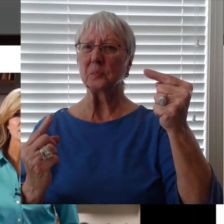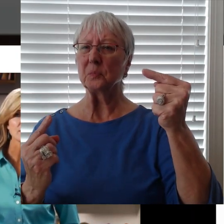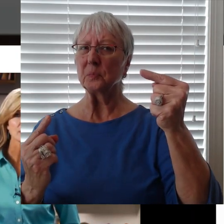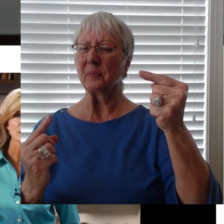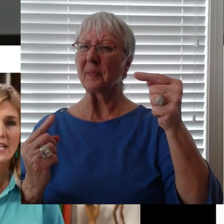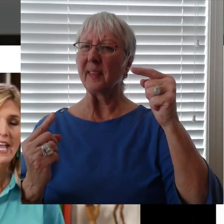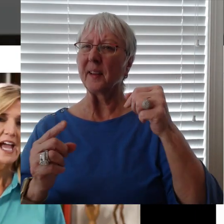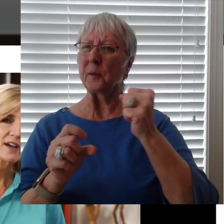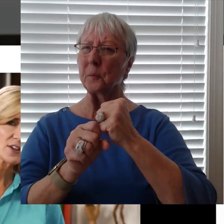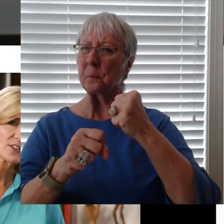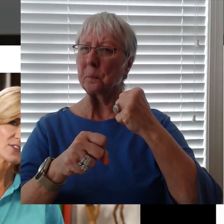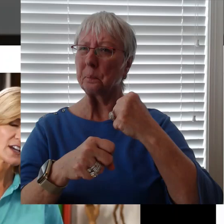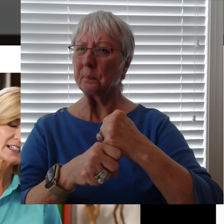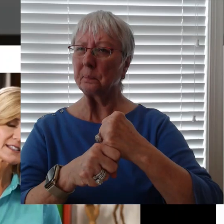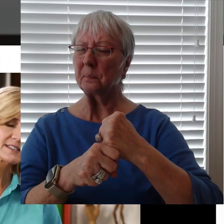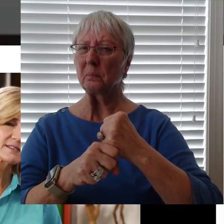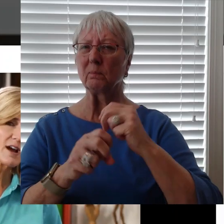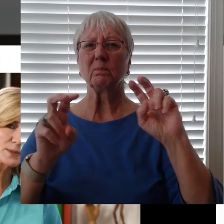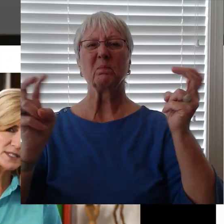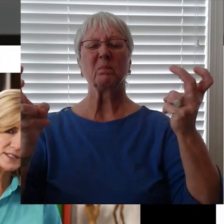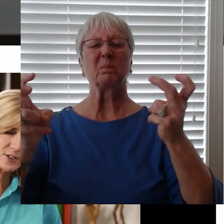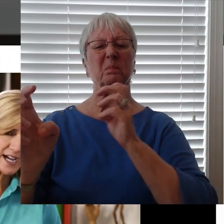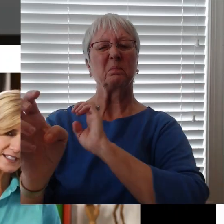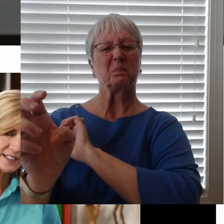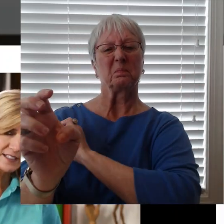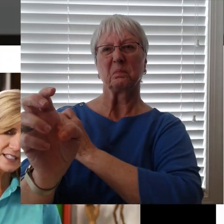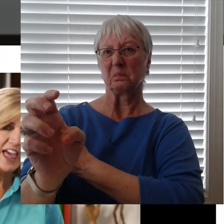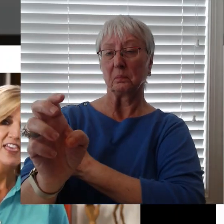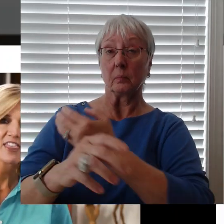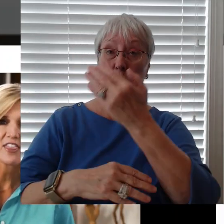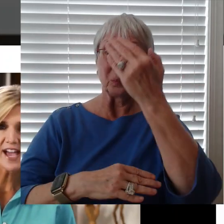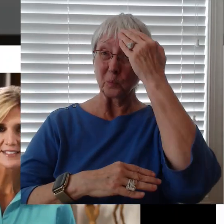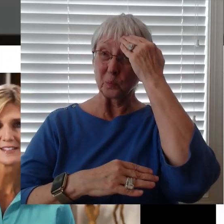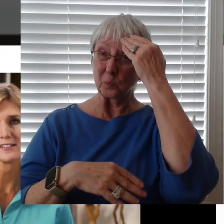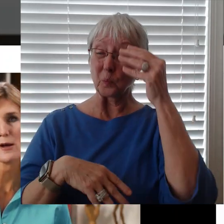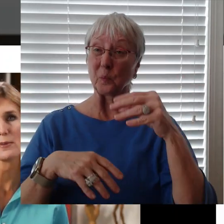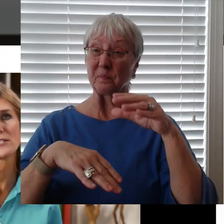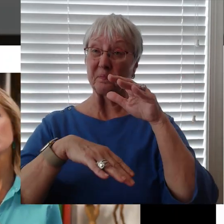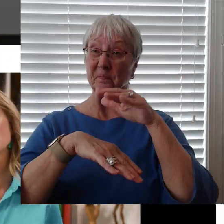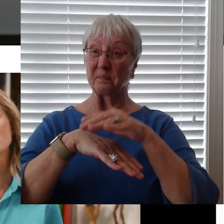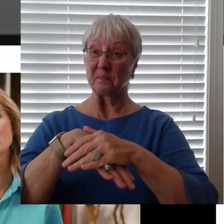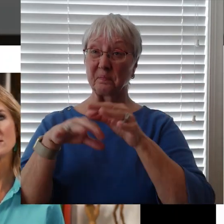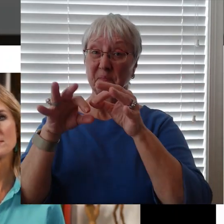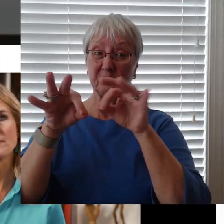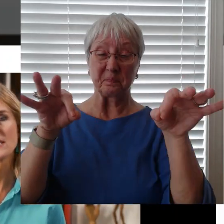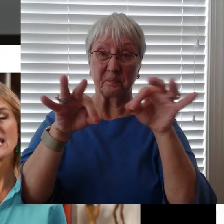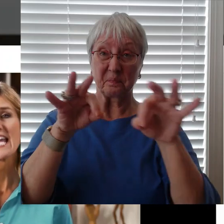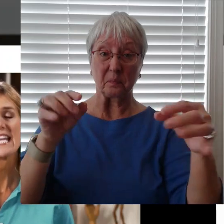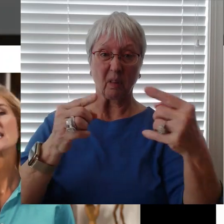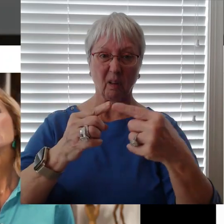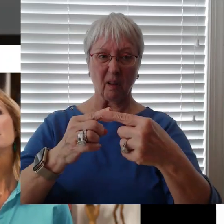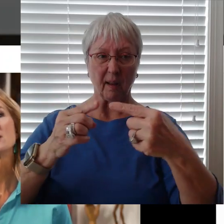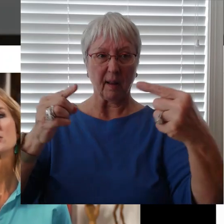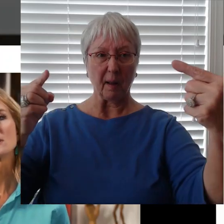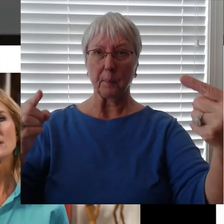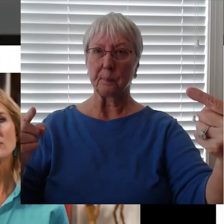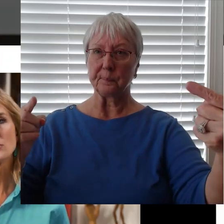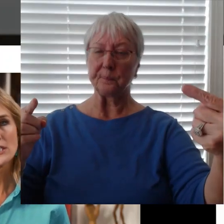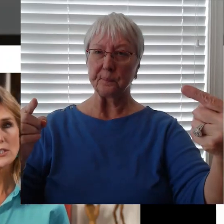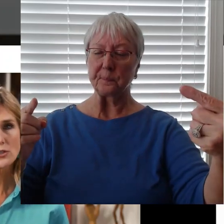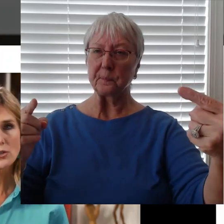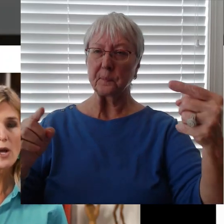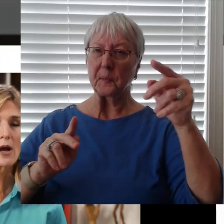other. Ever heard the phrase opposites attract? That's a complementary relationship. In an image,